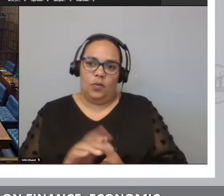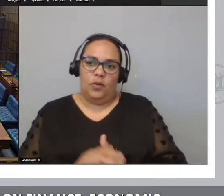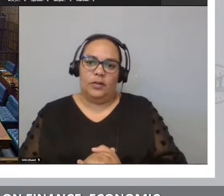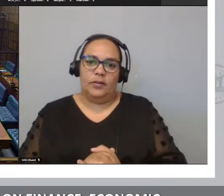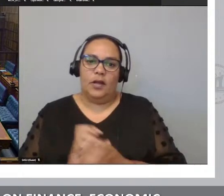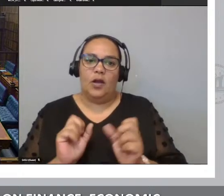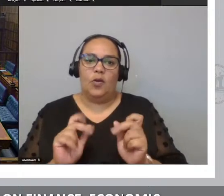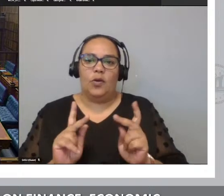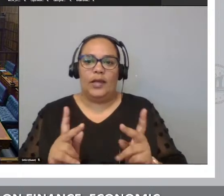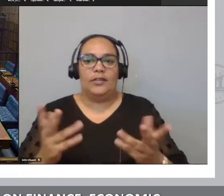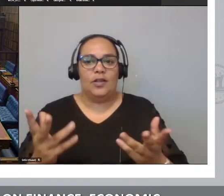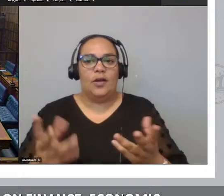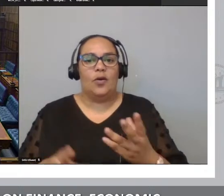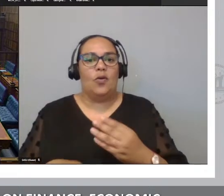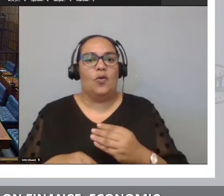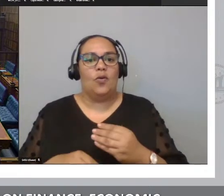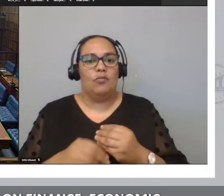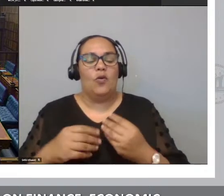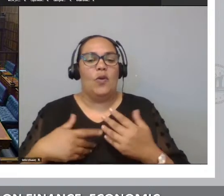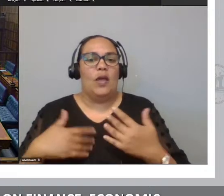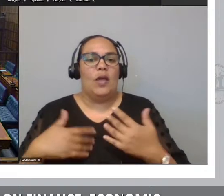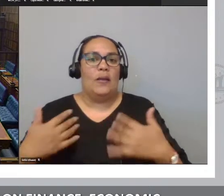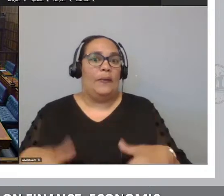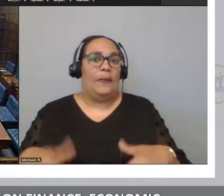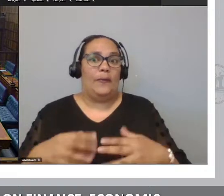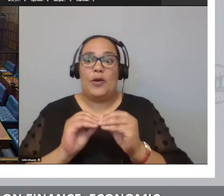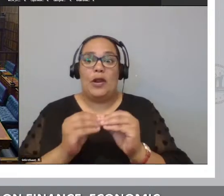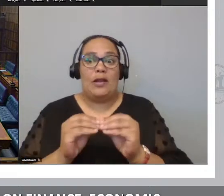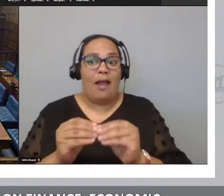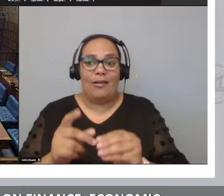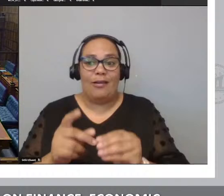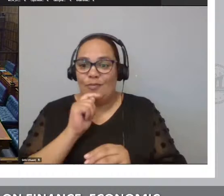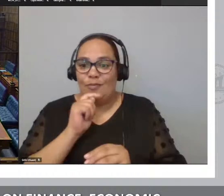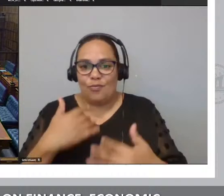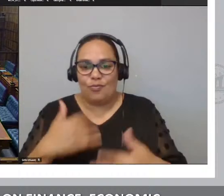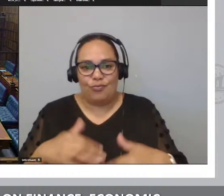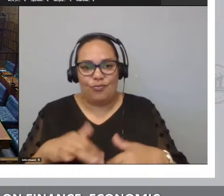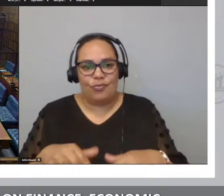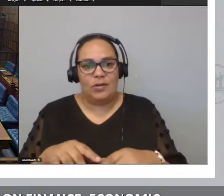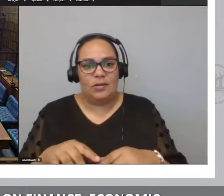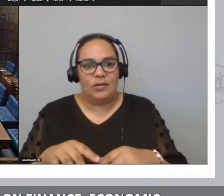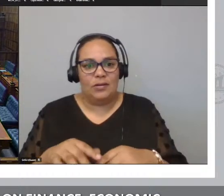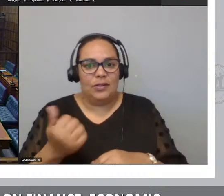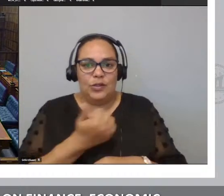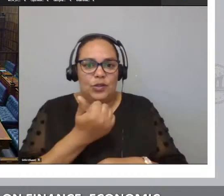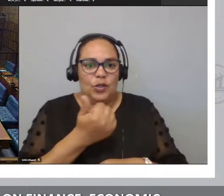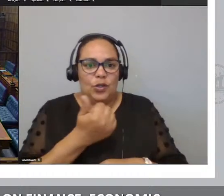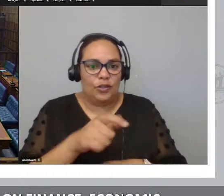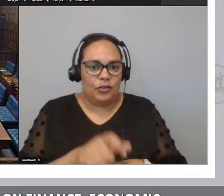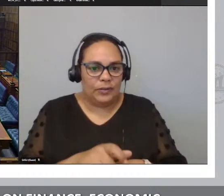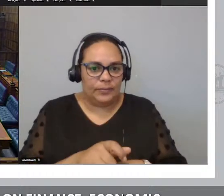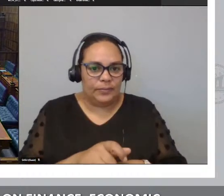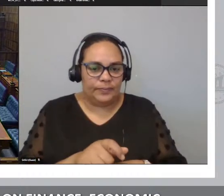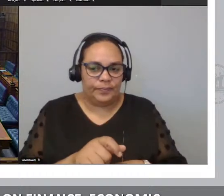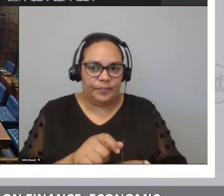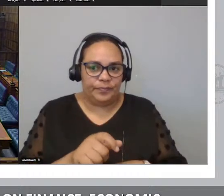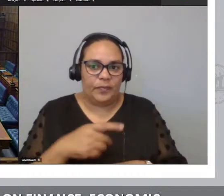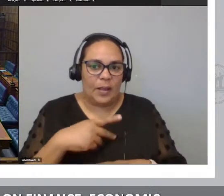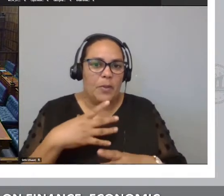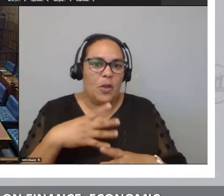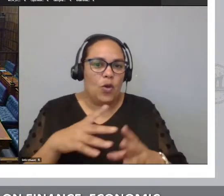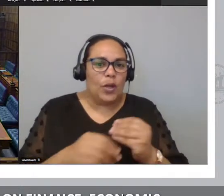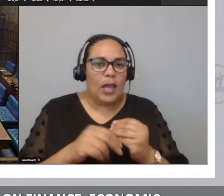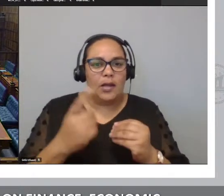right with that we've had a very very productive morning and I'm sure everyone sorry CH can I just add add one more